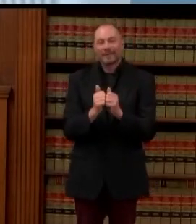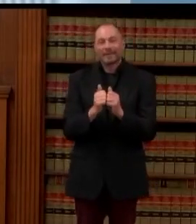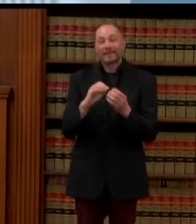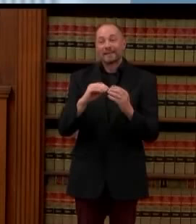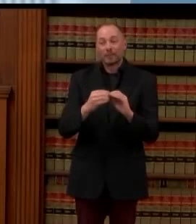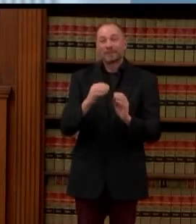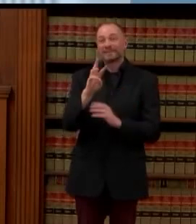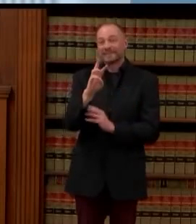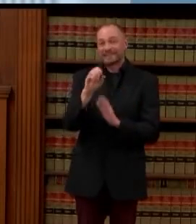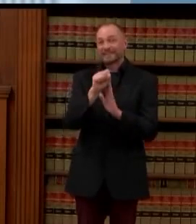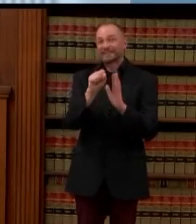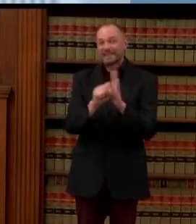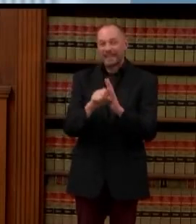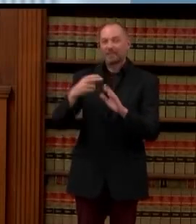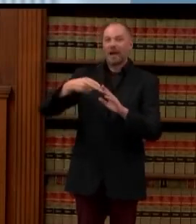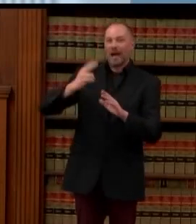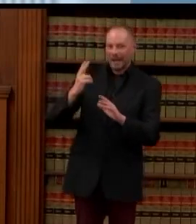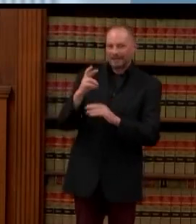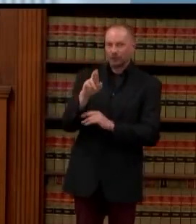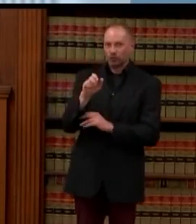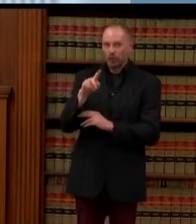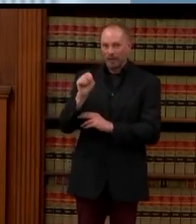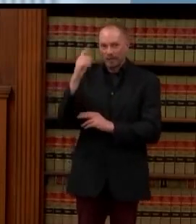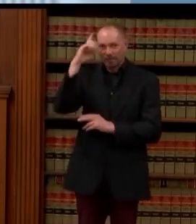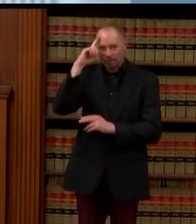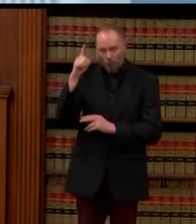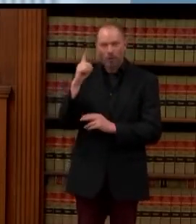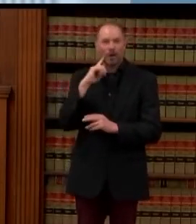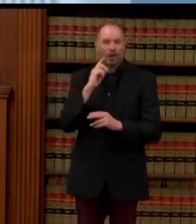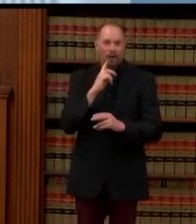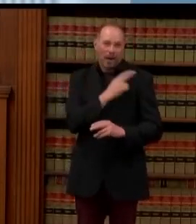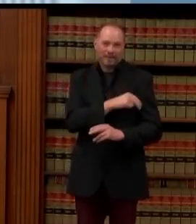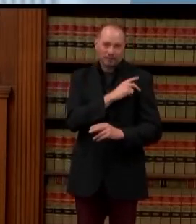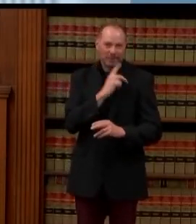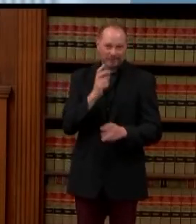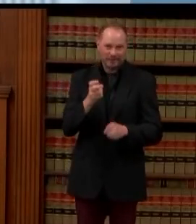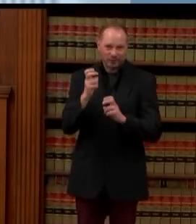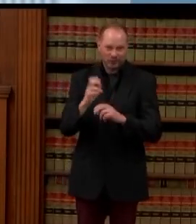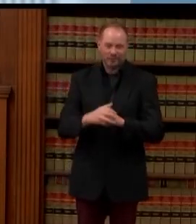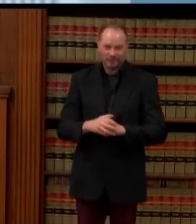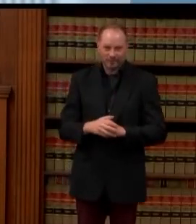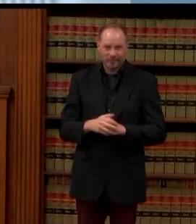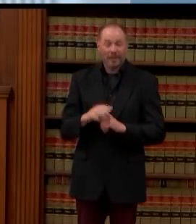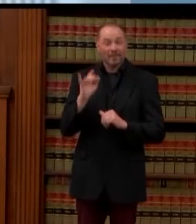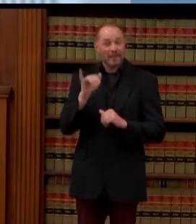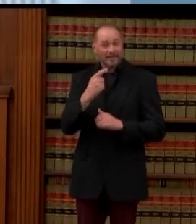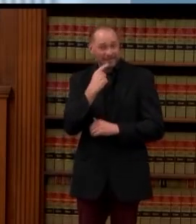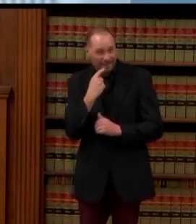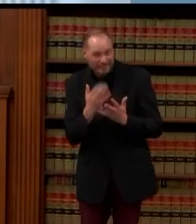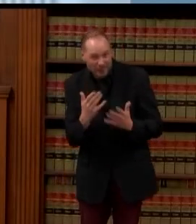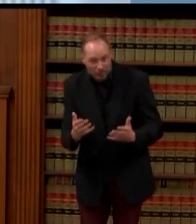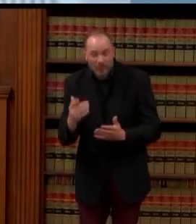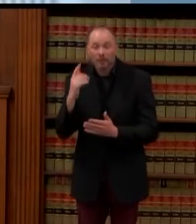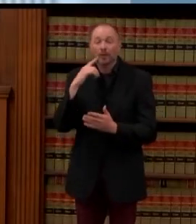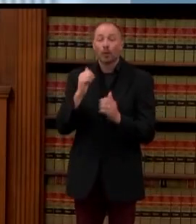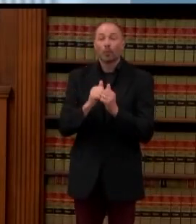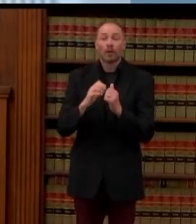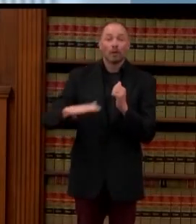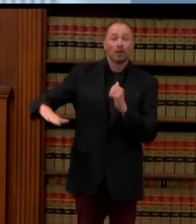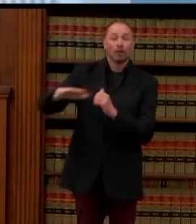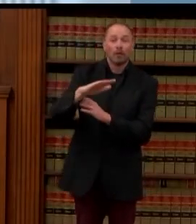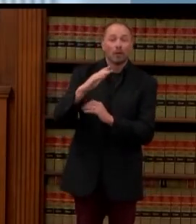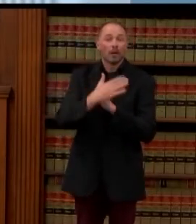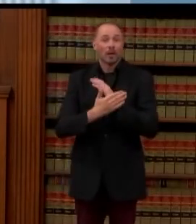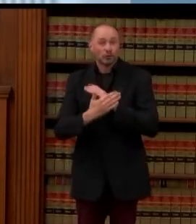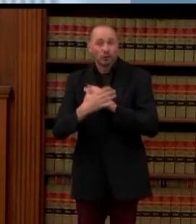in cases and hospitalizations. This says something, given the entire country and much of the